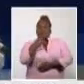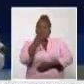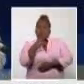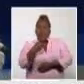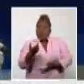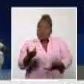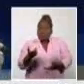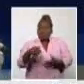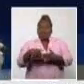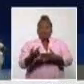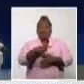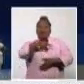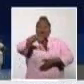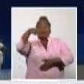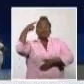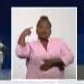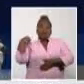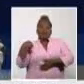and loved ones.